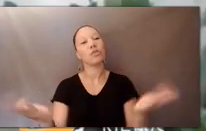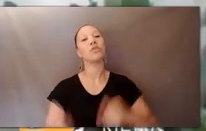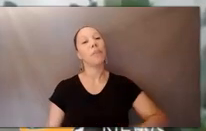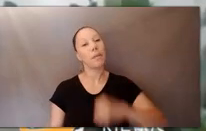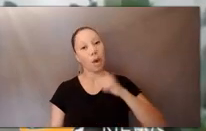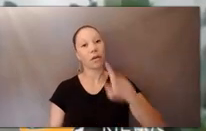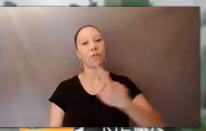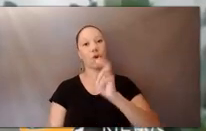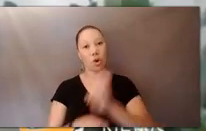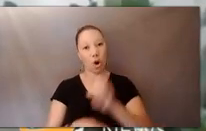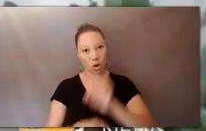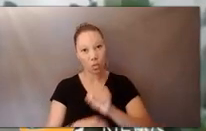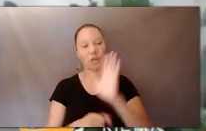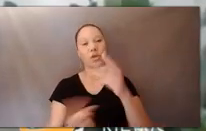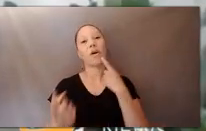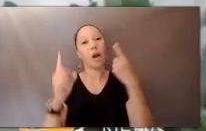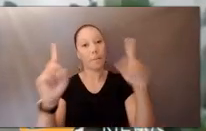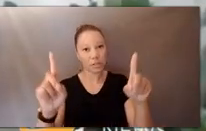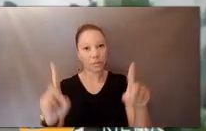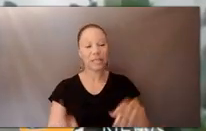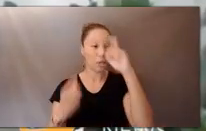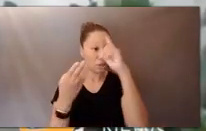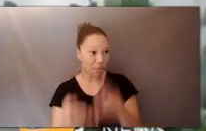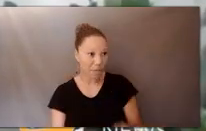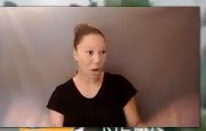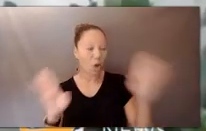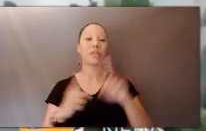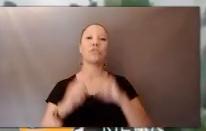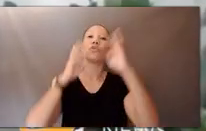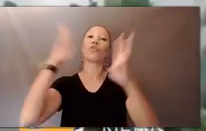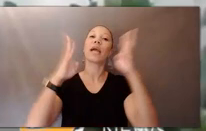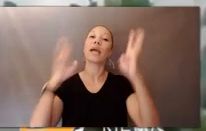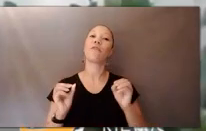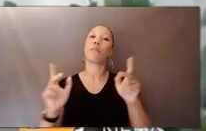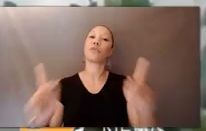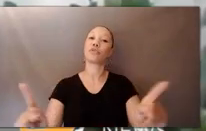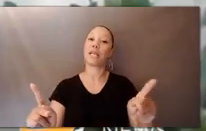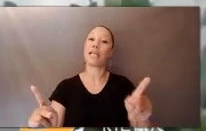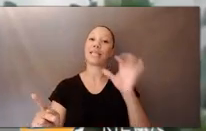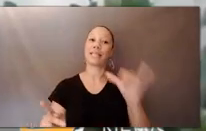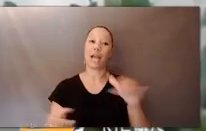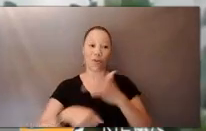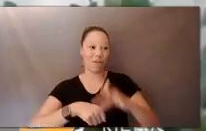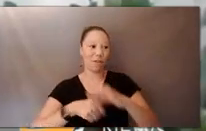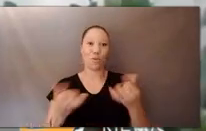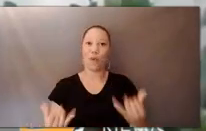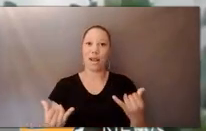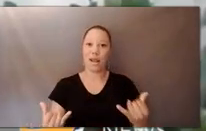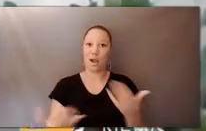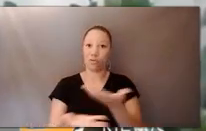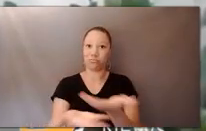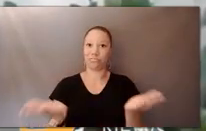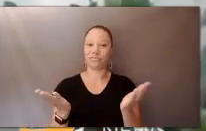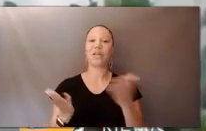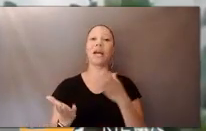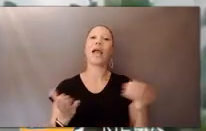of your accomplishments, to be open to all the creative opportunities that are presenting themselves to you right now, and